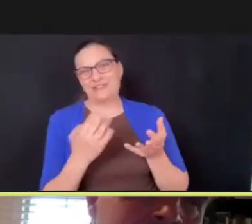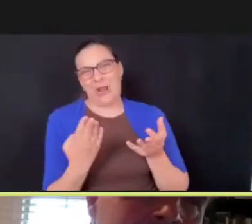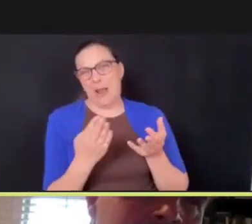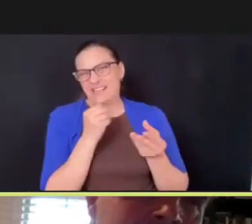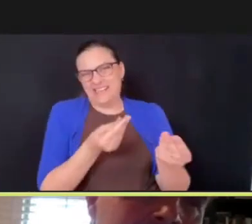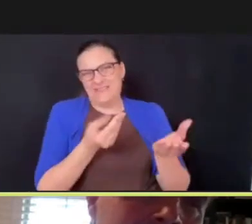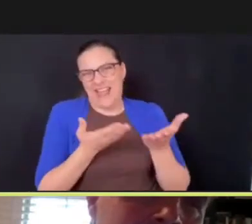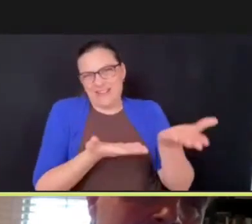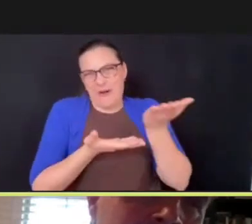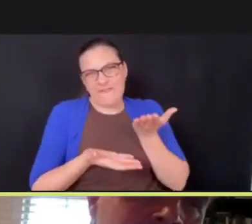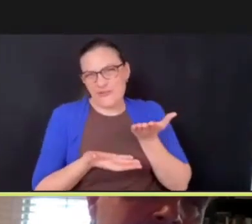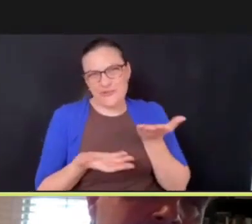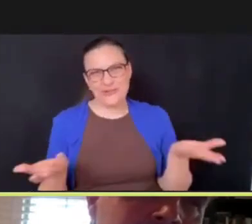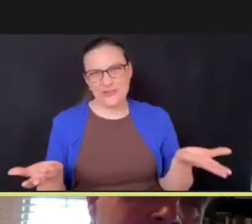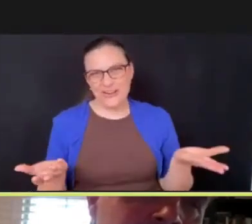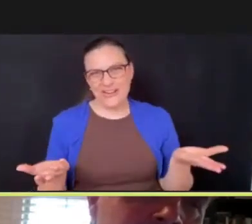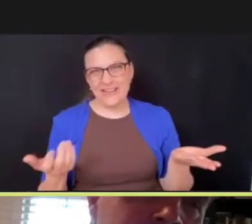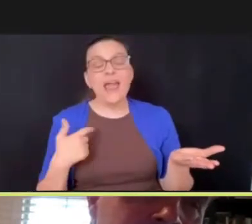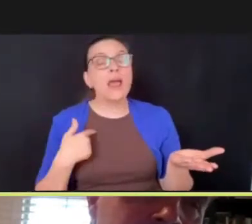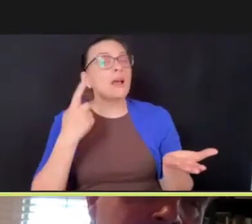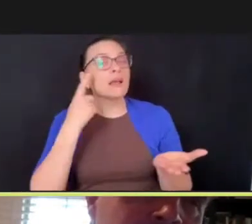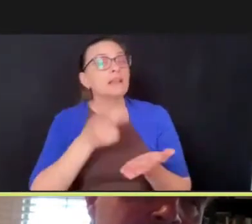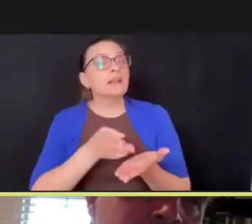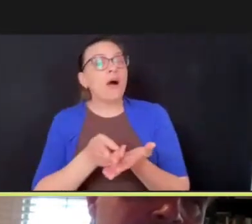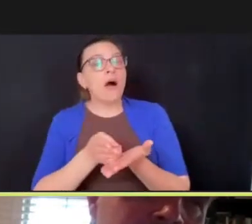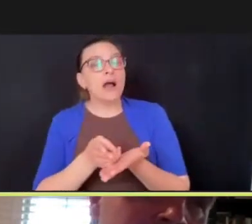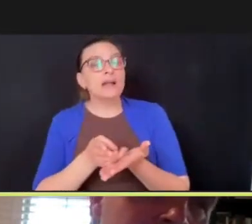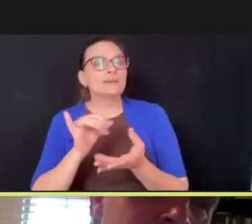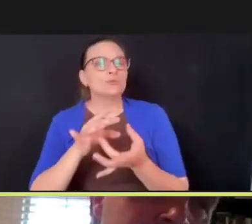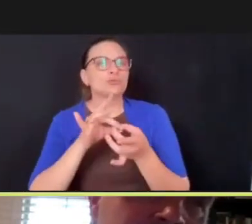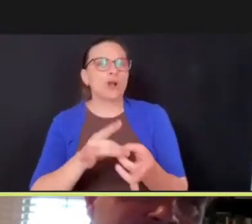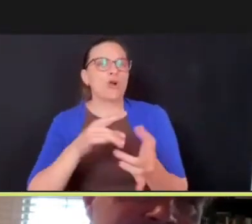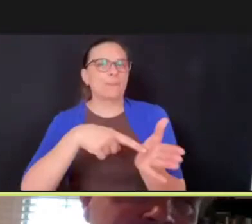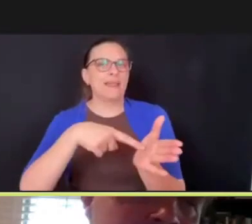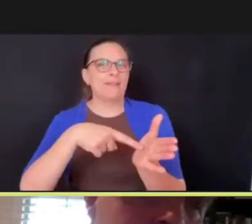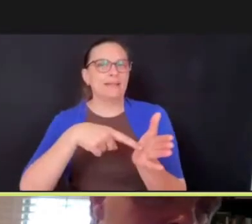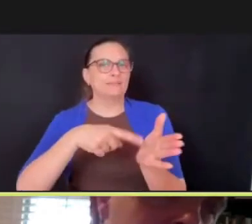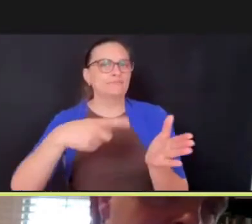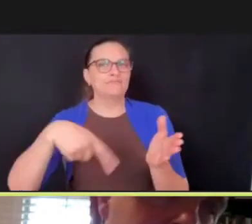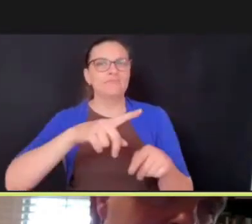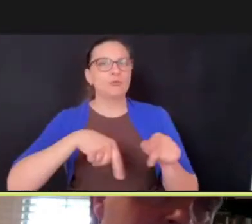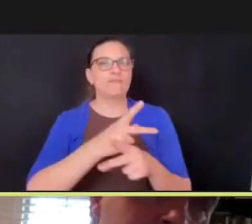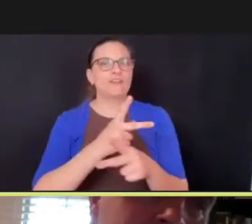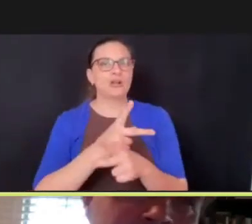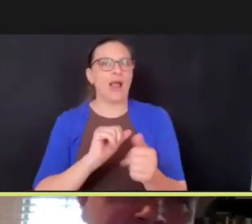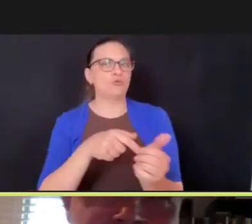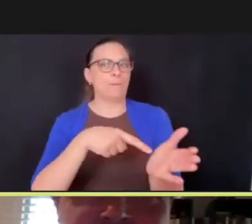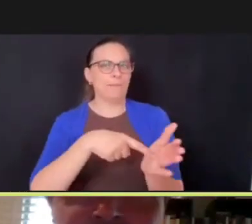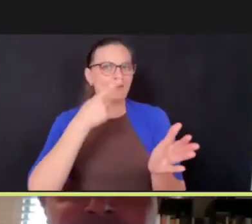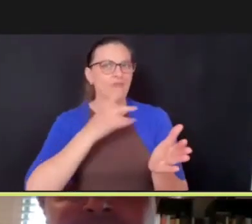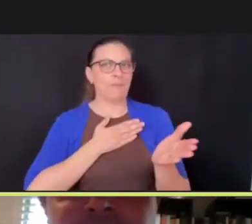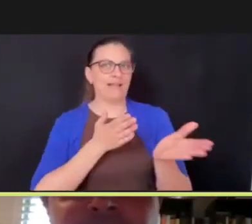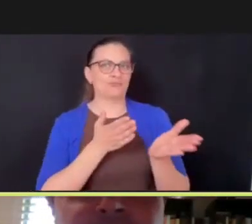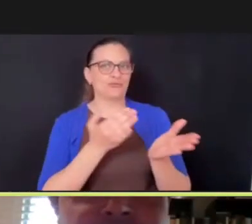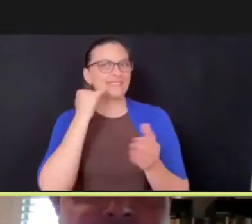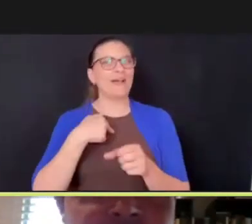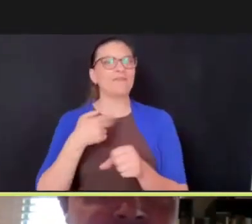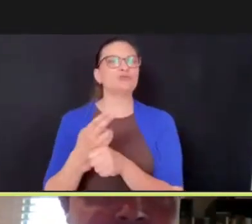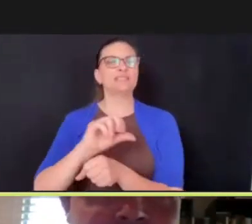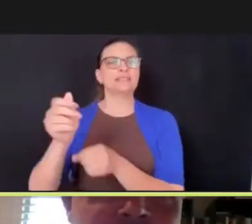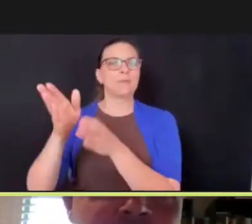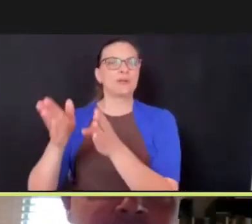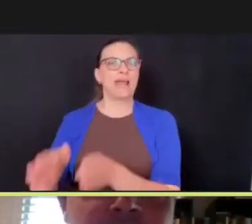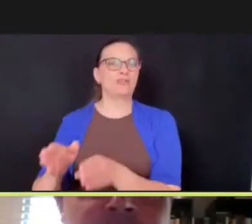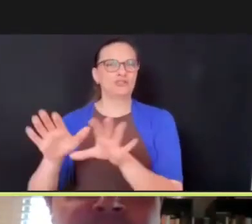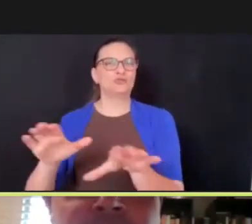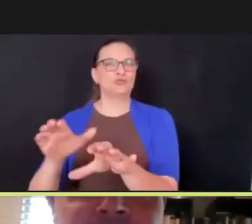And I think it was honestly regarding billing, that they couldn't figure out how to bill for my services if I was using someone else to do my testing. Anyways,